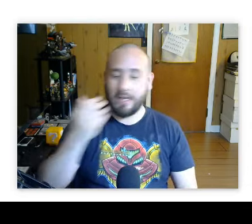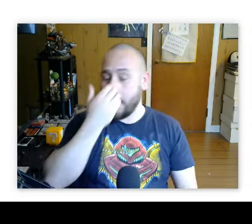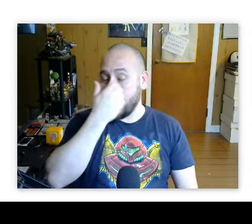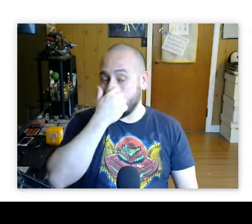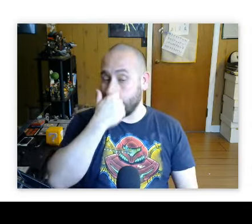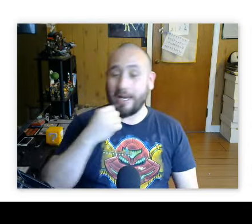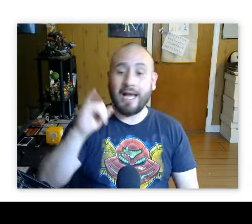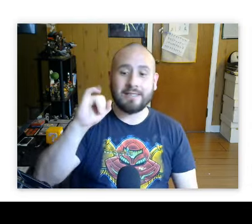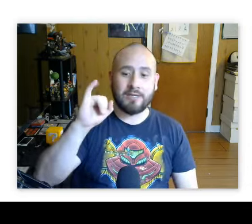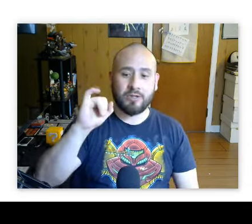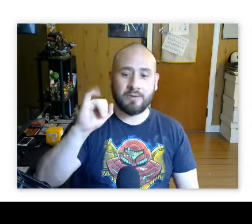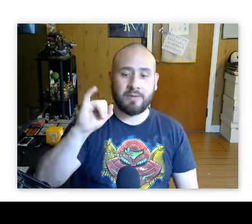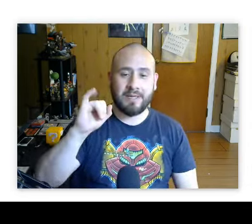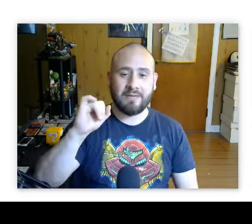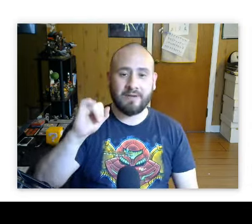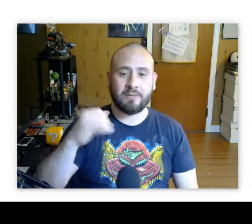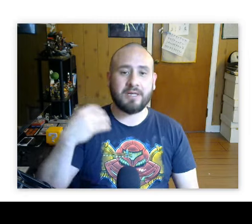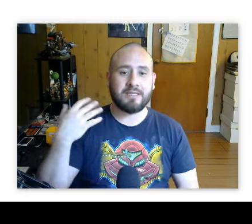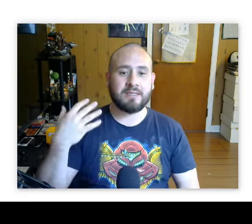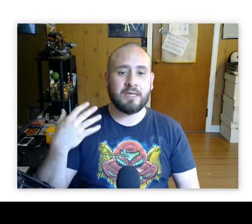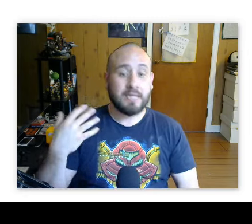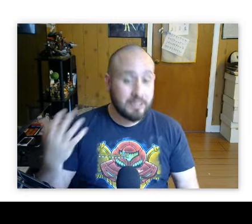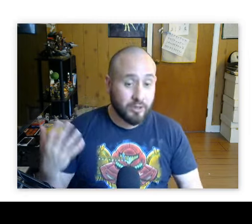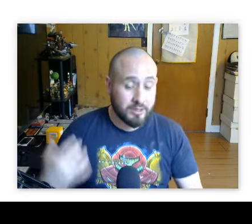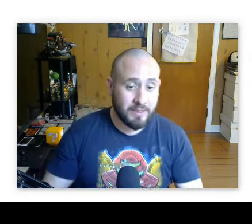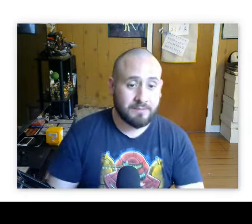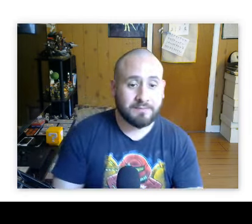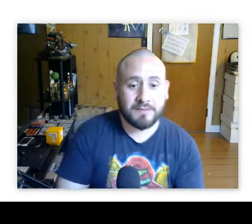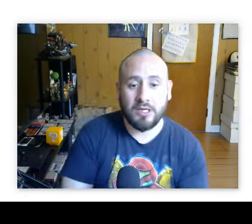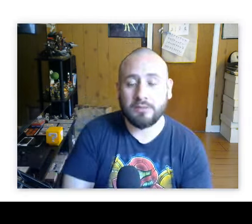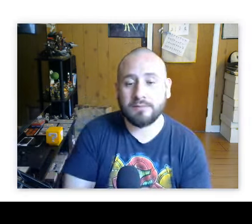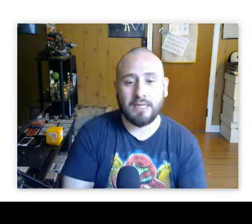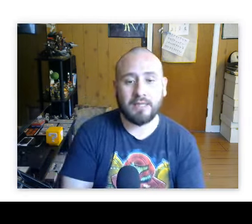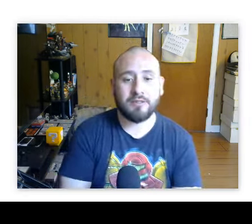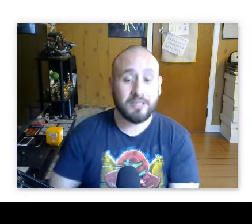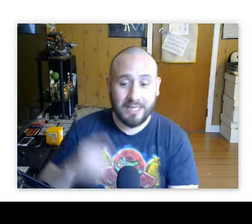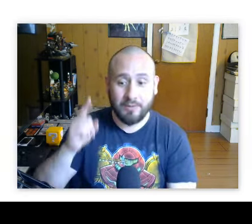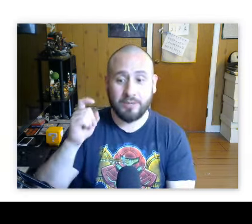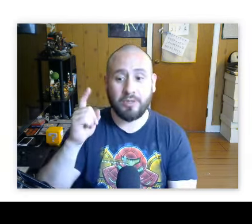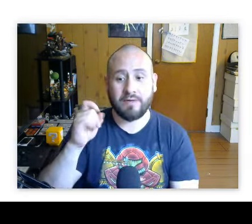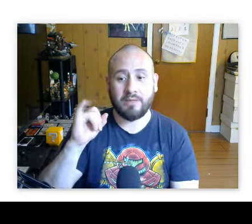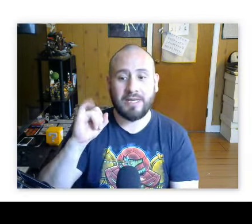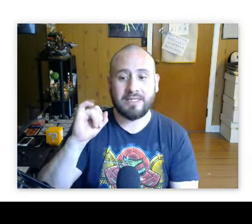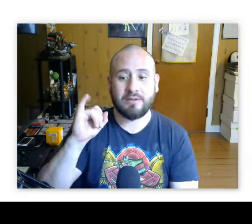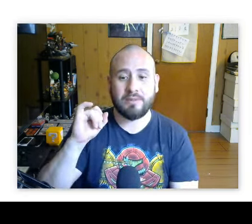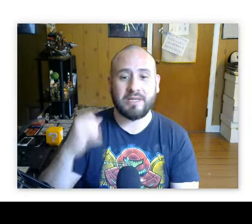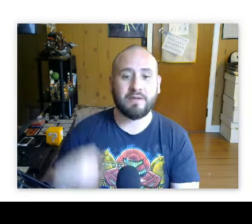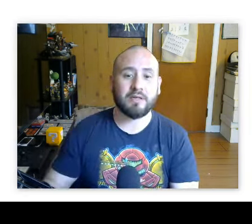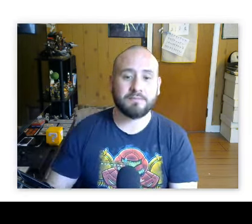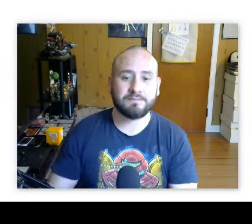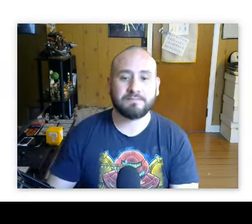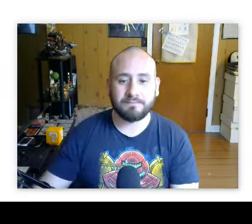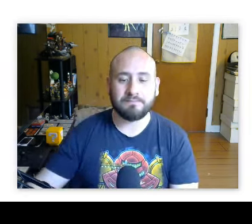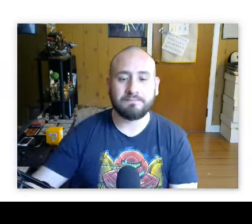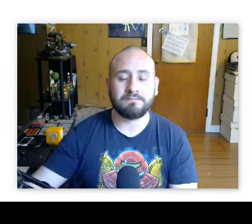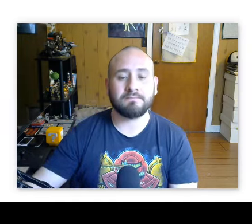on it. So I signed shrimp with my pinky finger because he taught it to me. So you can sign it with your pointer finger, but I sign it with my pinky finger.